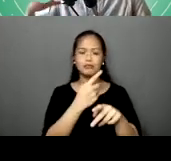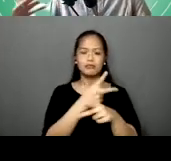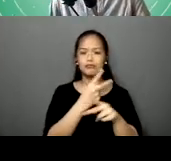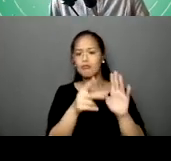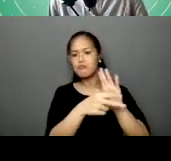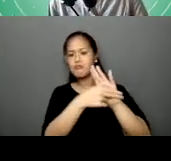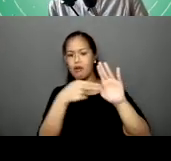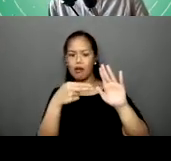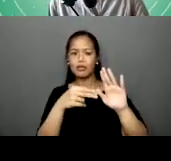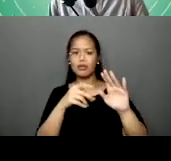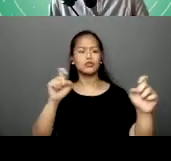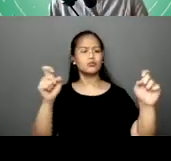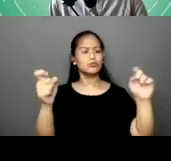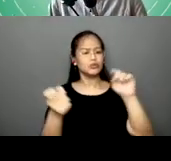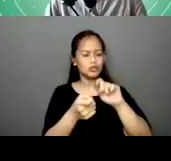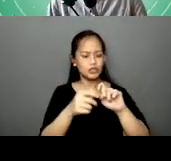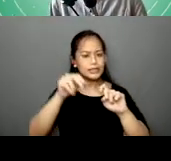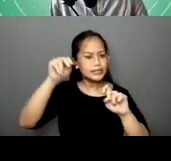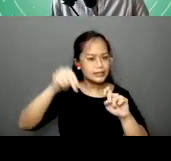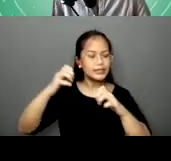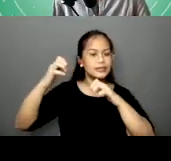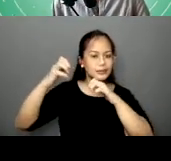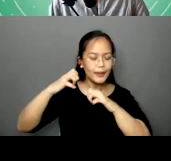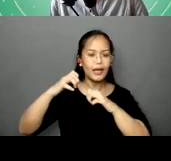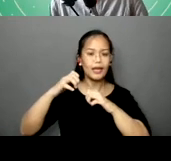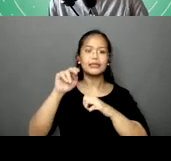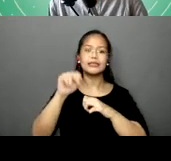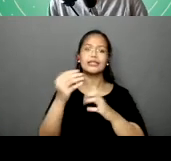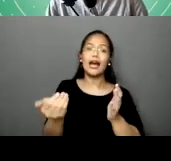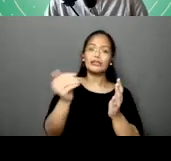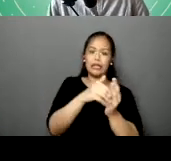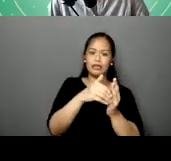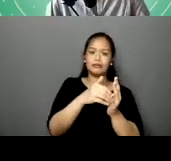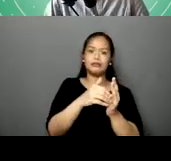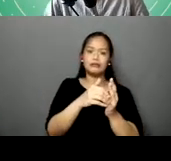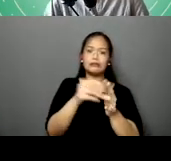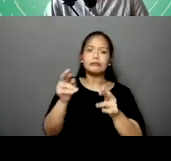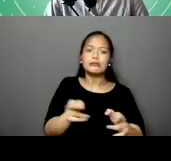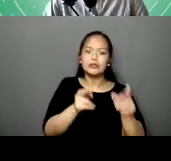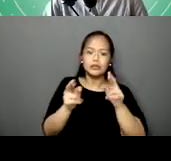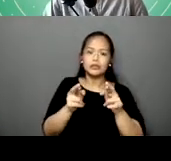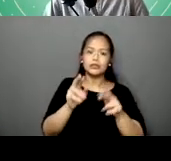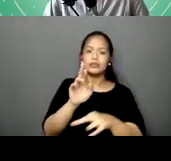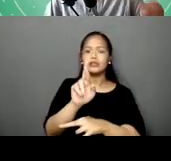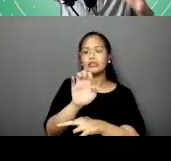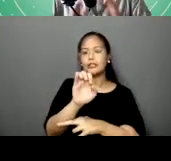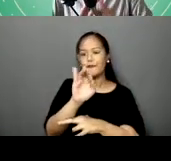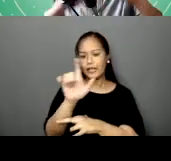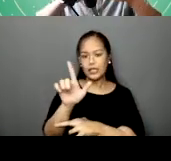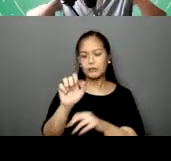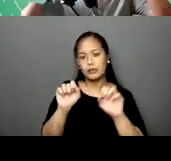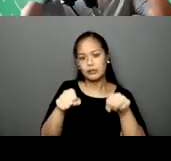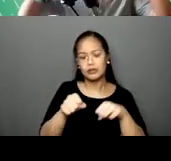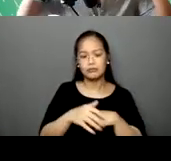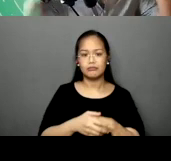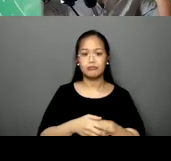to transform their products to be reused, to be kept and refilled, and to continue serving a purpose. And these